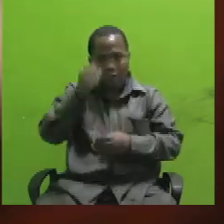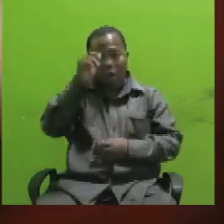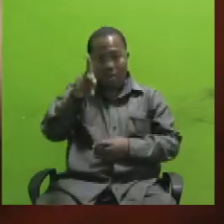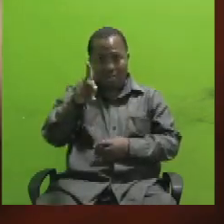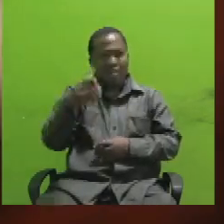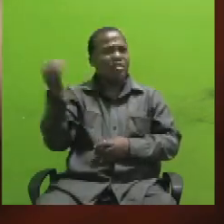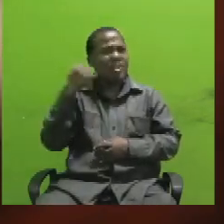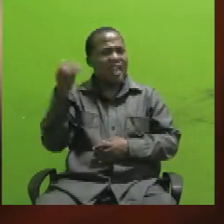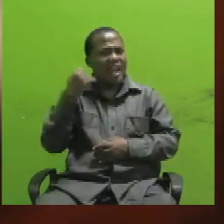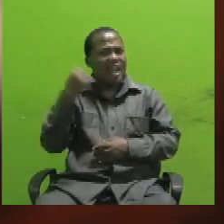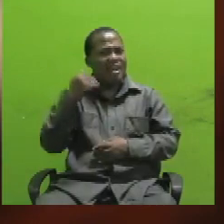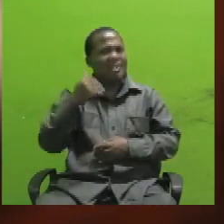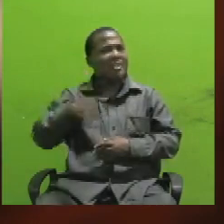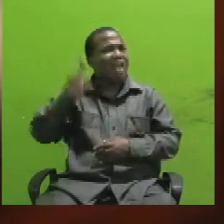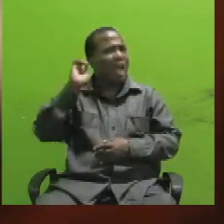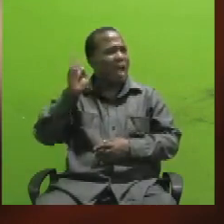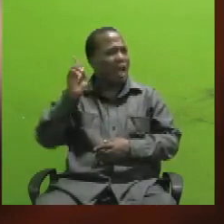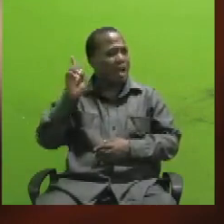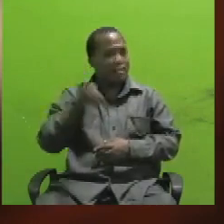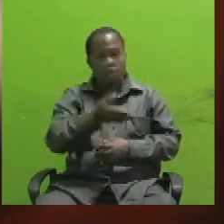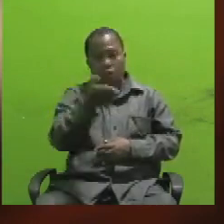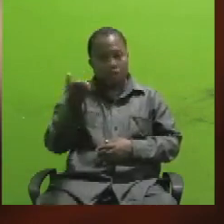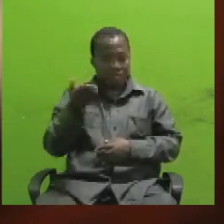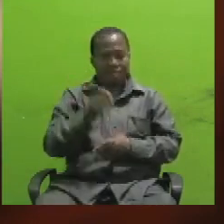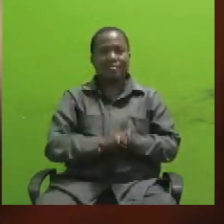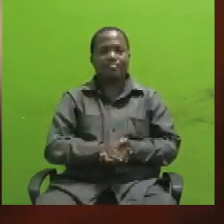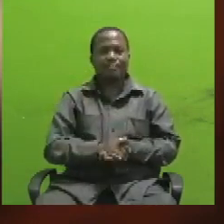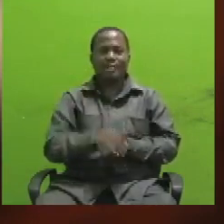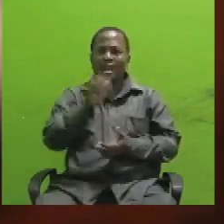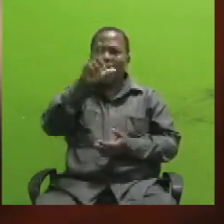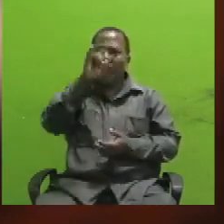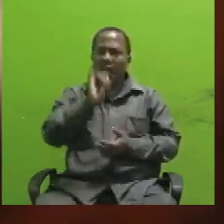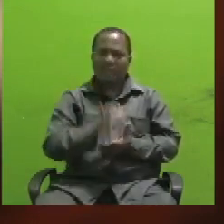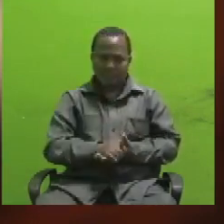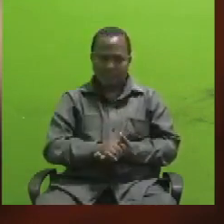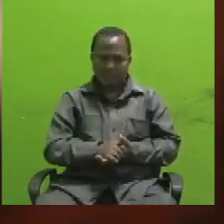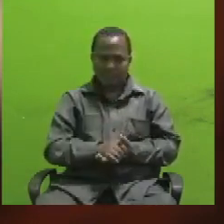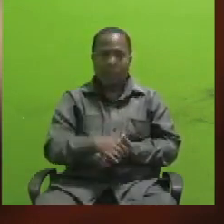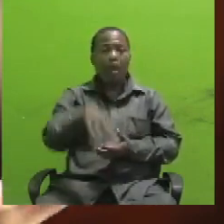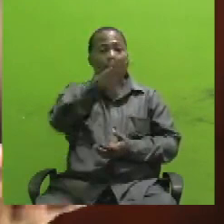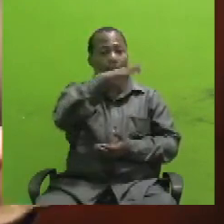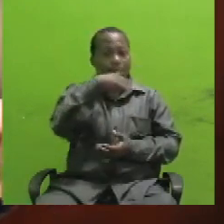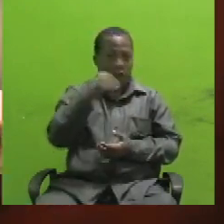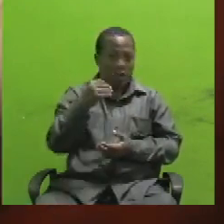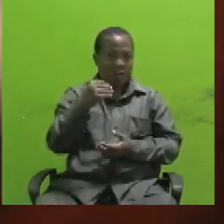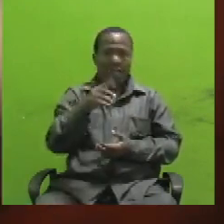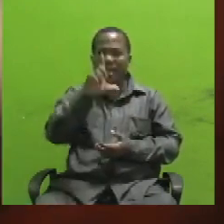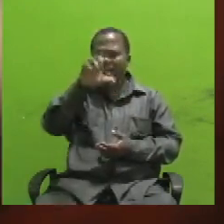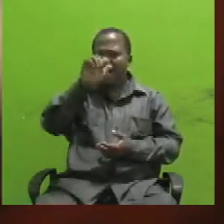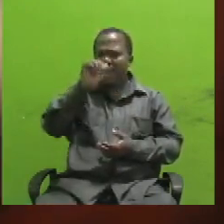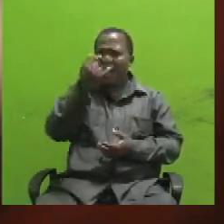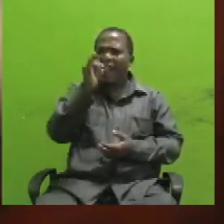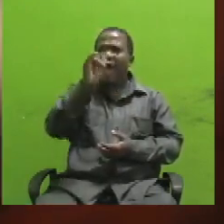you tell me the origin, country of these words? Yes, Ali. Both are Latin words. Very